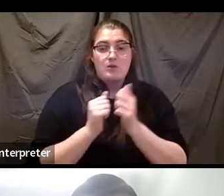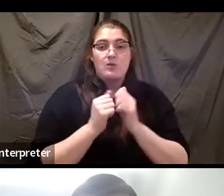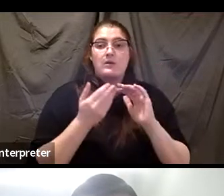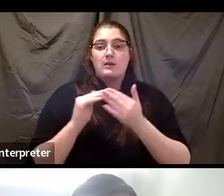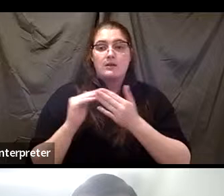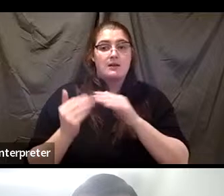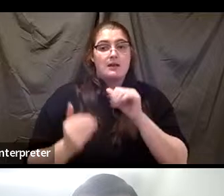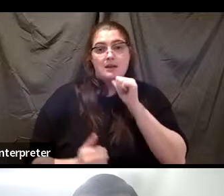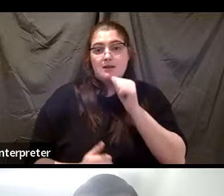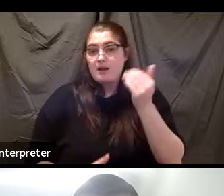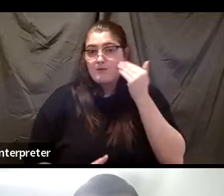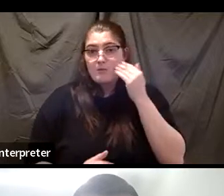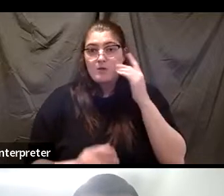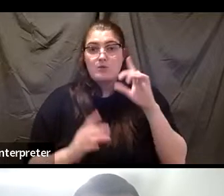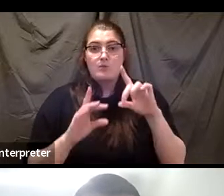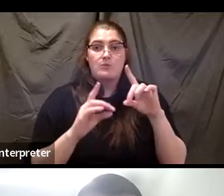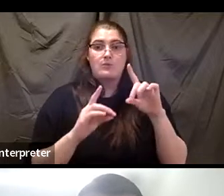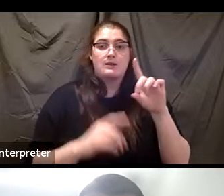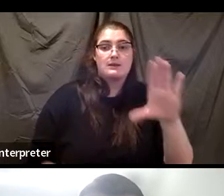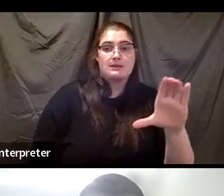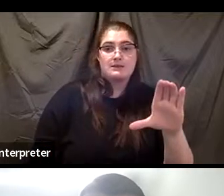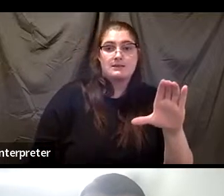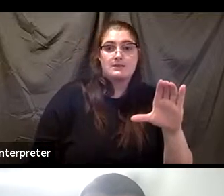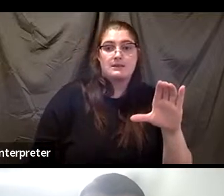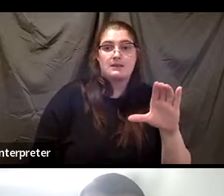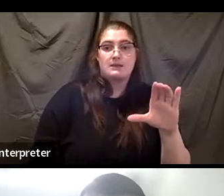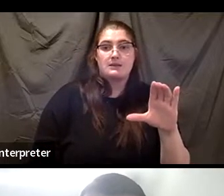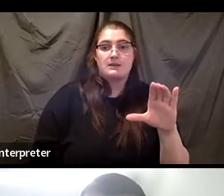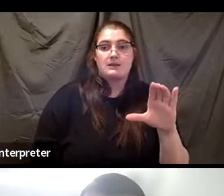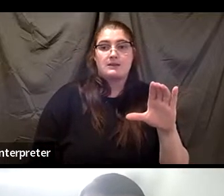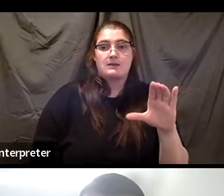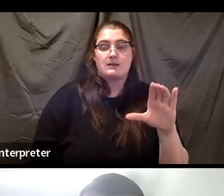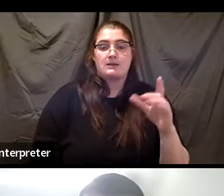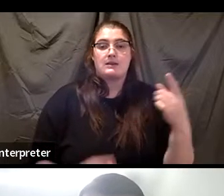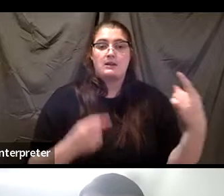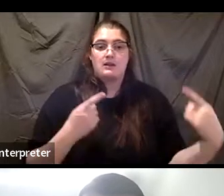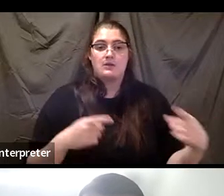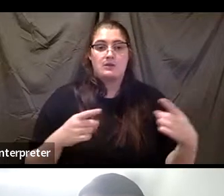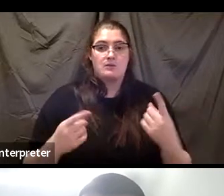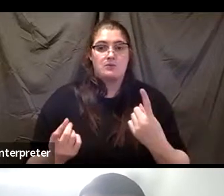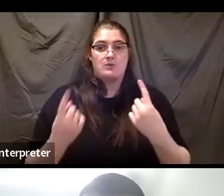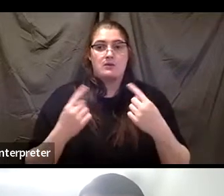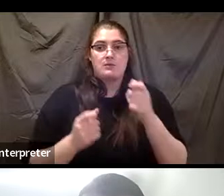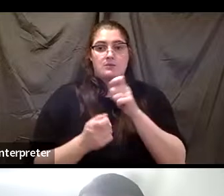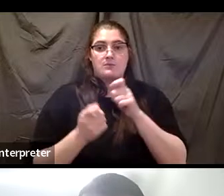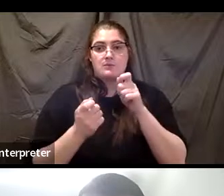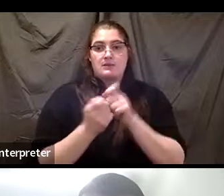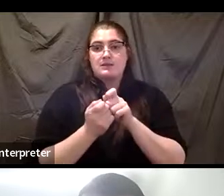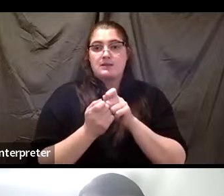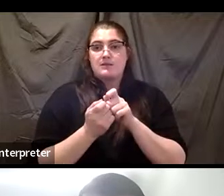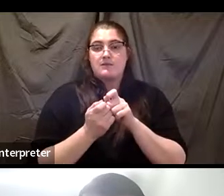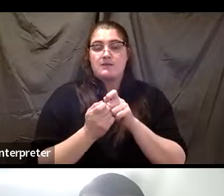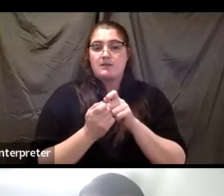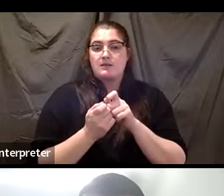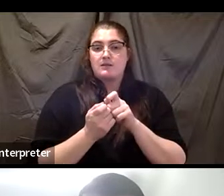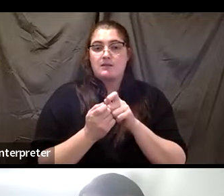District of Columbia. And what's happening is when they're coming into specifically one of the trenches of